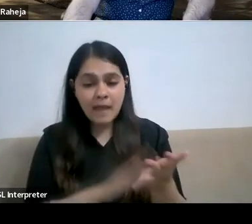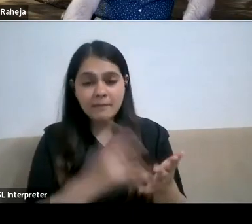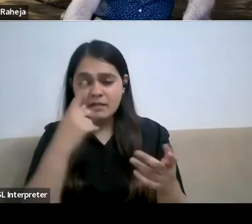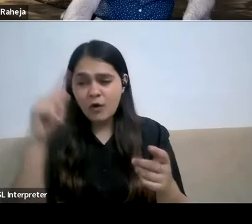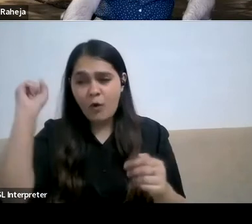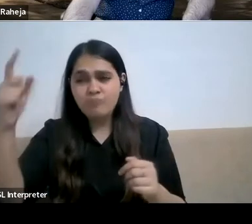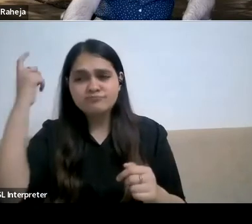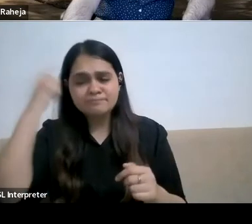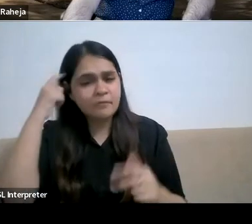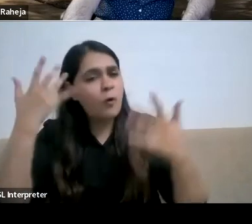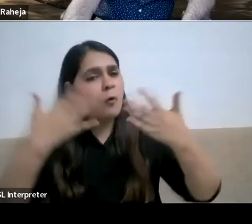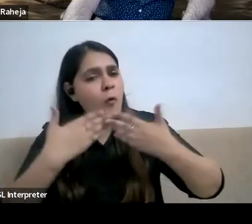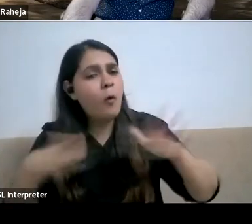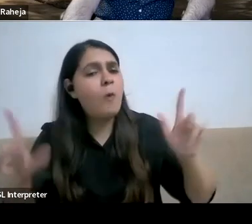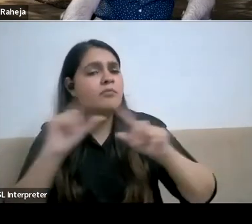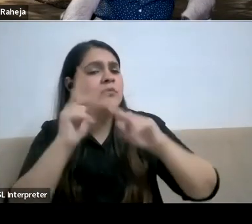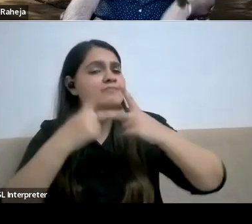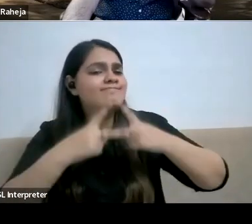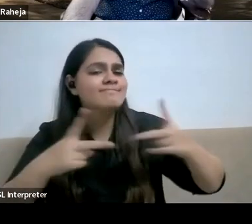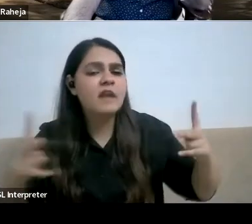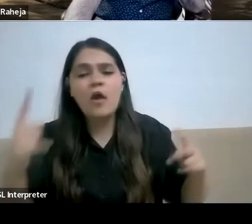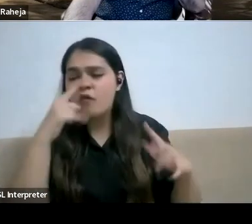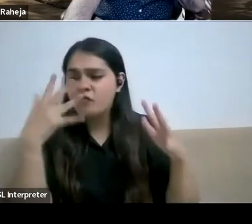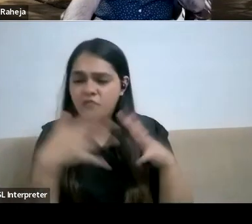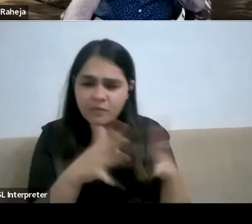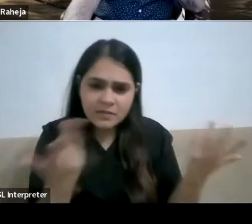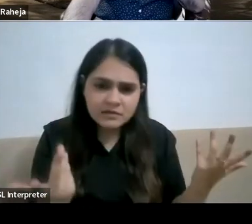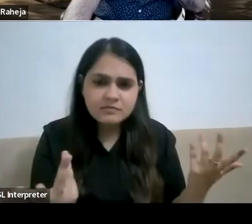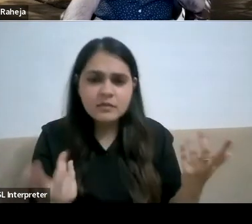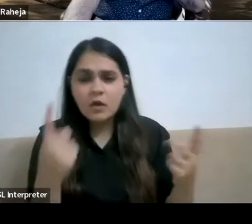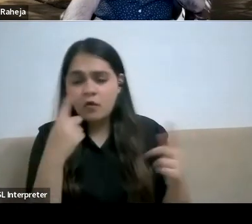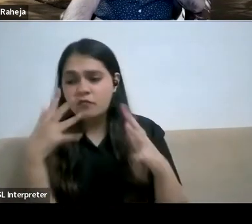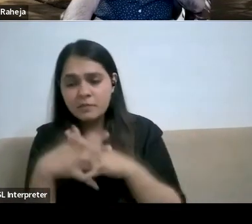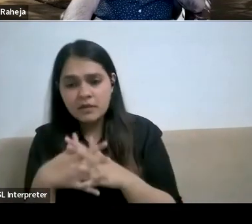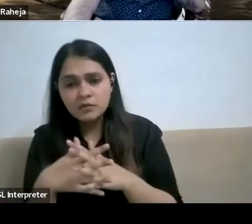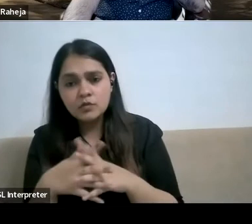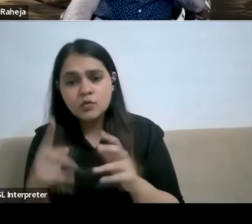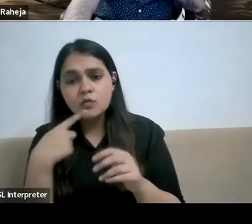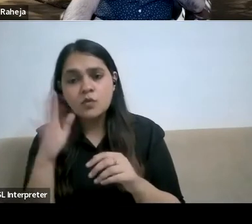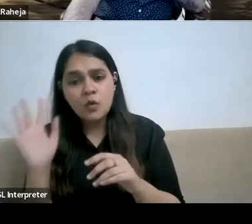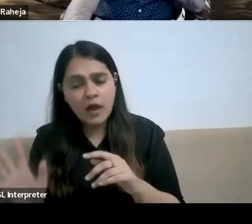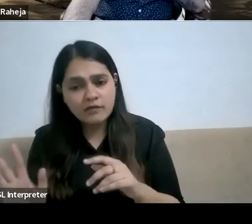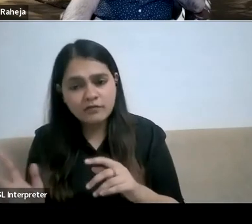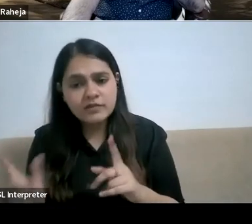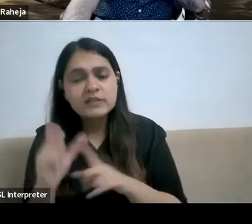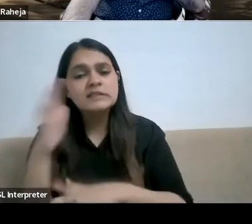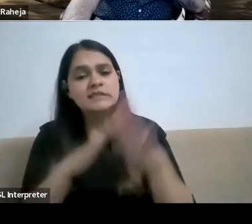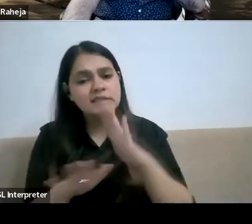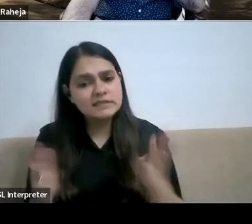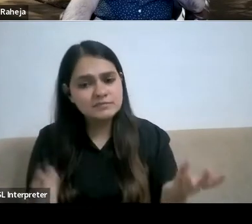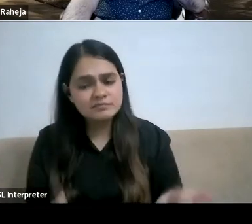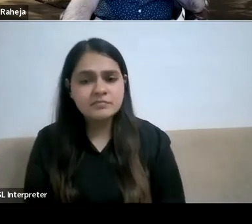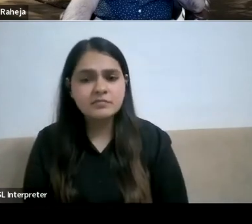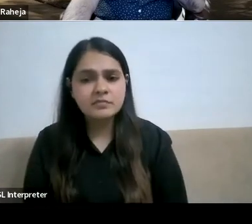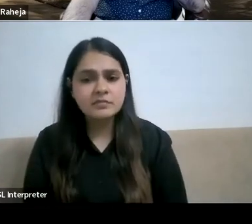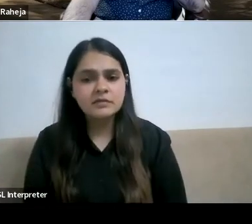possible, which also includes, women, which also includes women who are, with disability. And